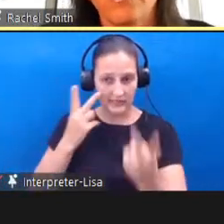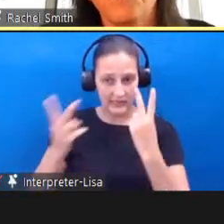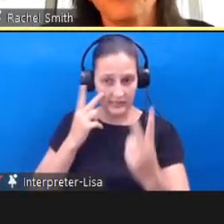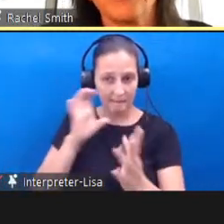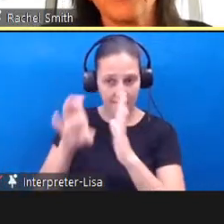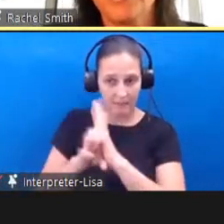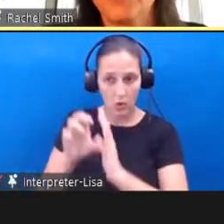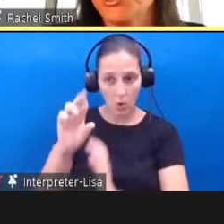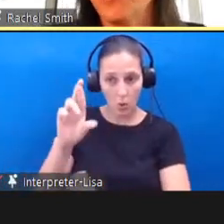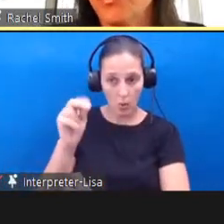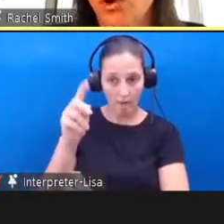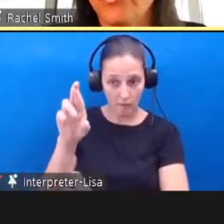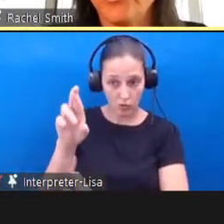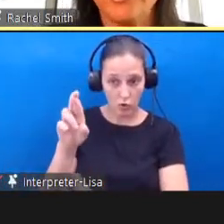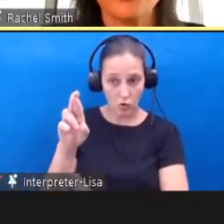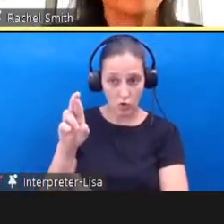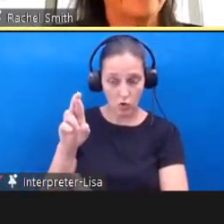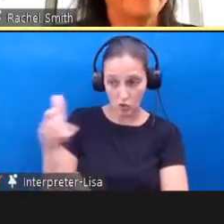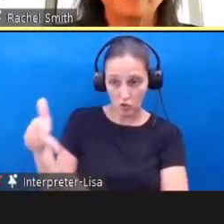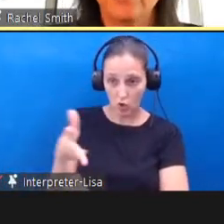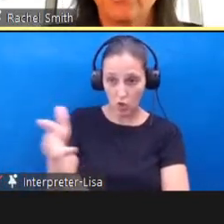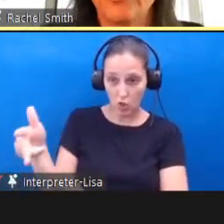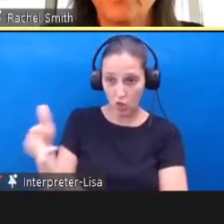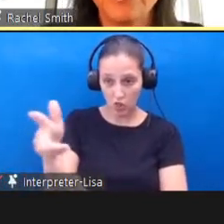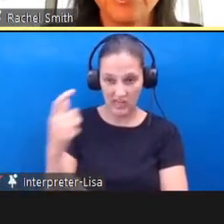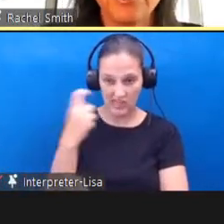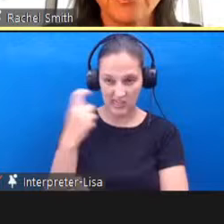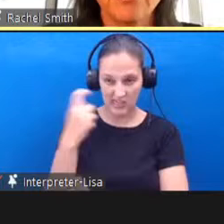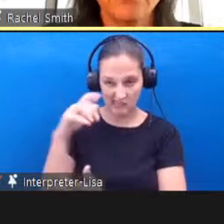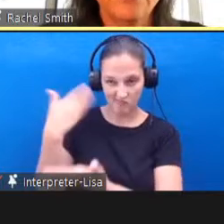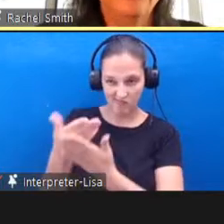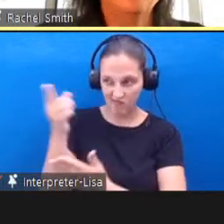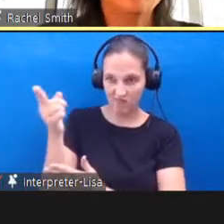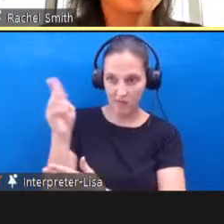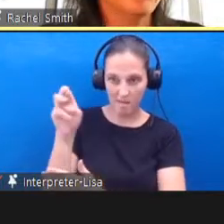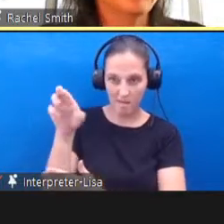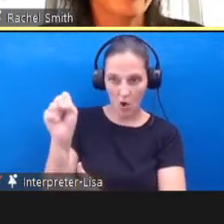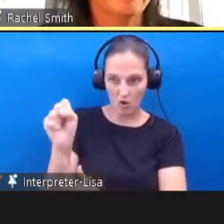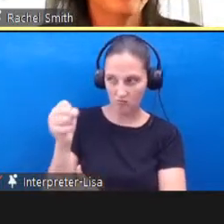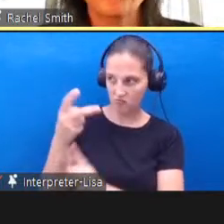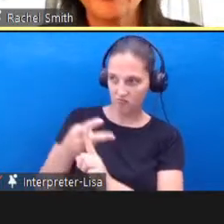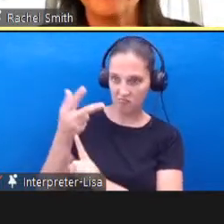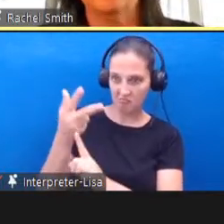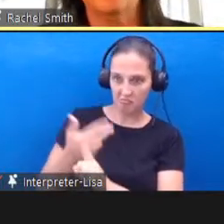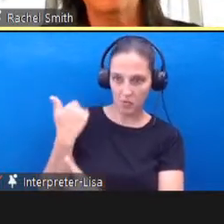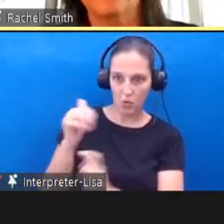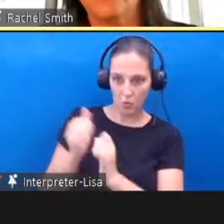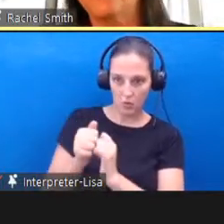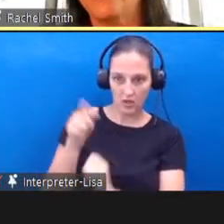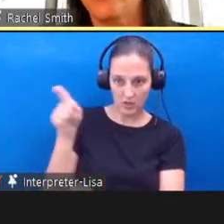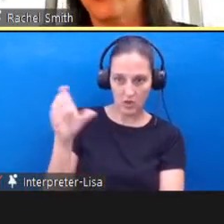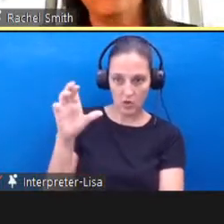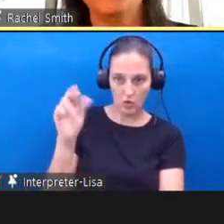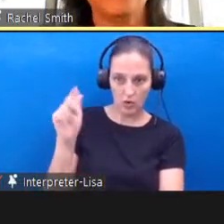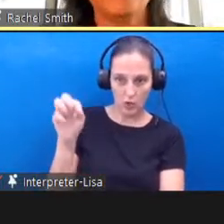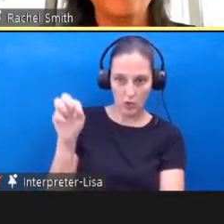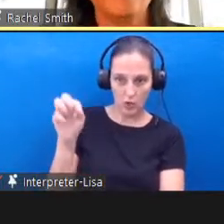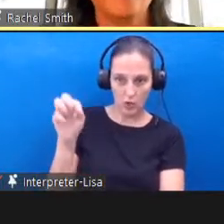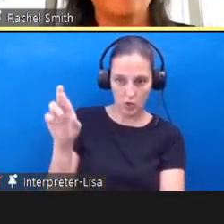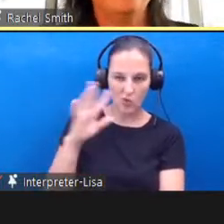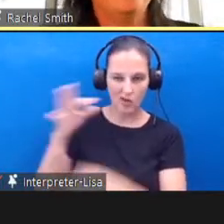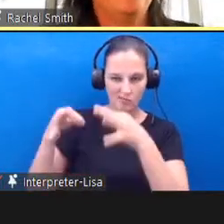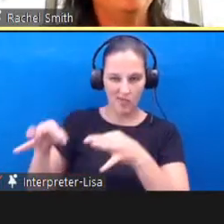rover, of the images from the rover that just landed a few months ago in Jezero Crater, and we'll take a look at that area as